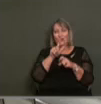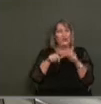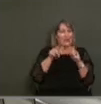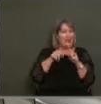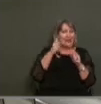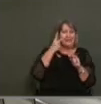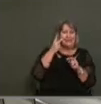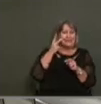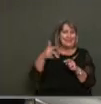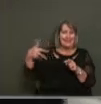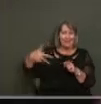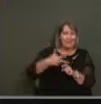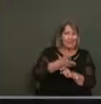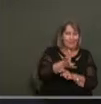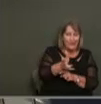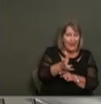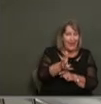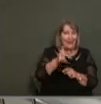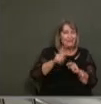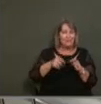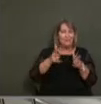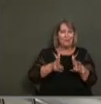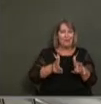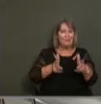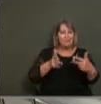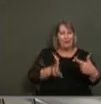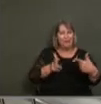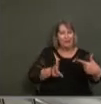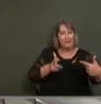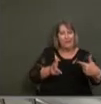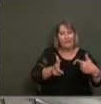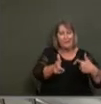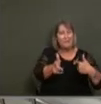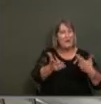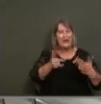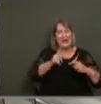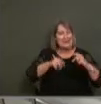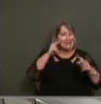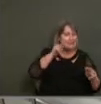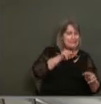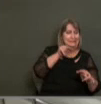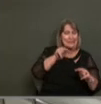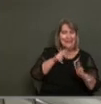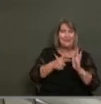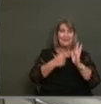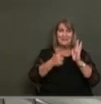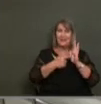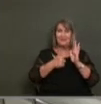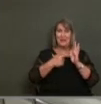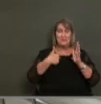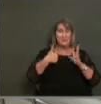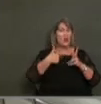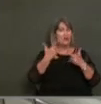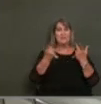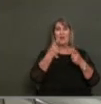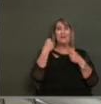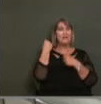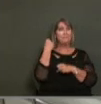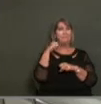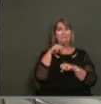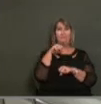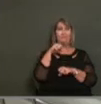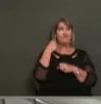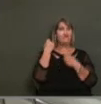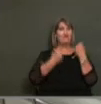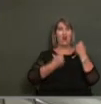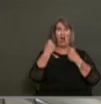visibility pulling out of your street, and I've been often in the situation where someone comes tearing down the street and